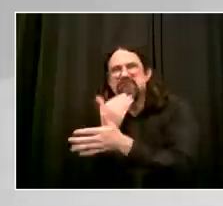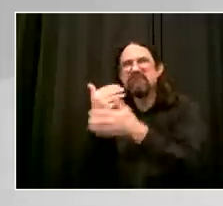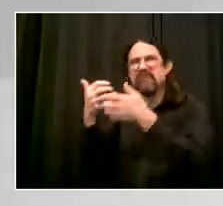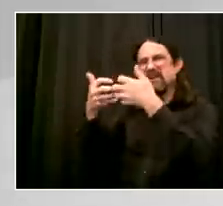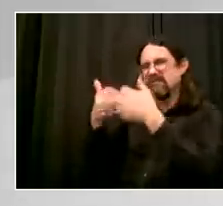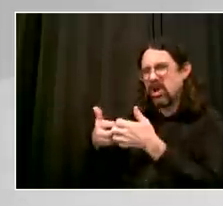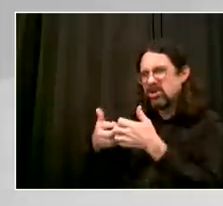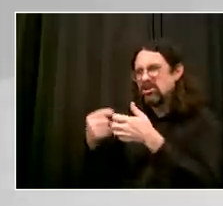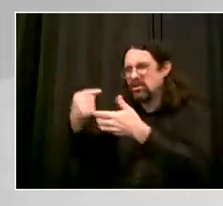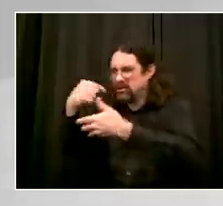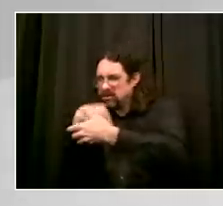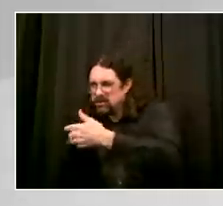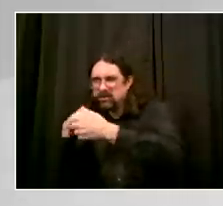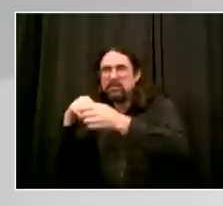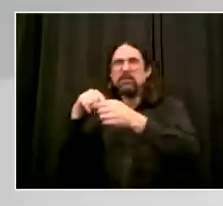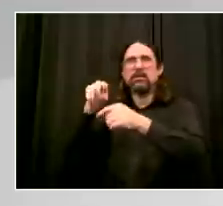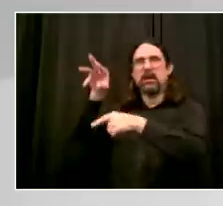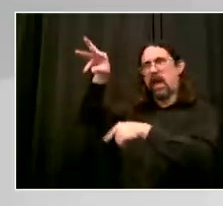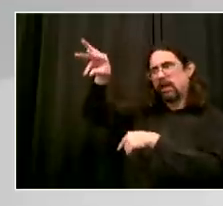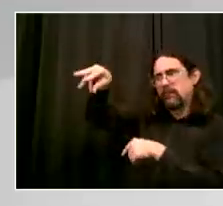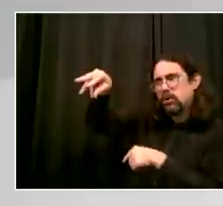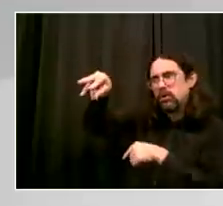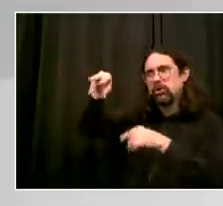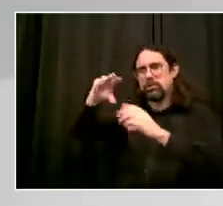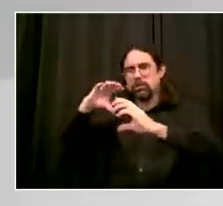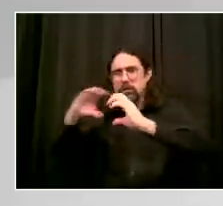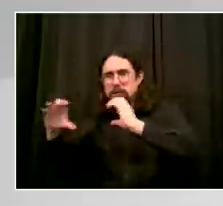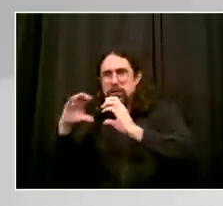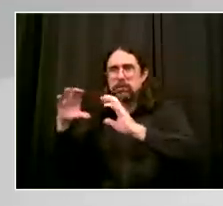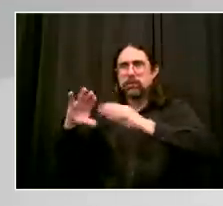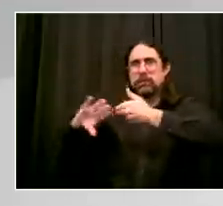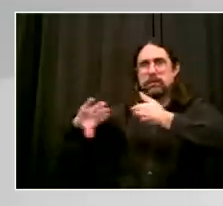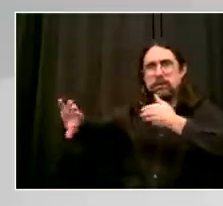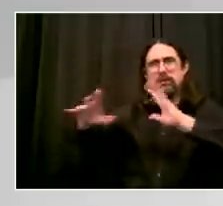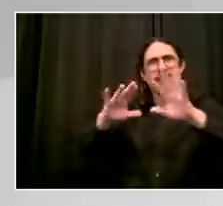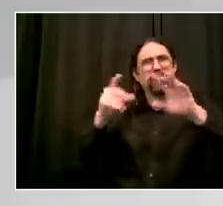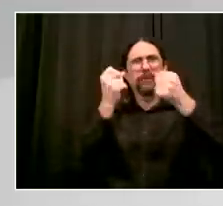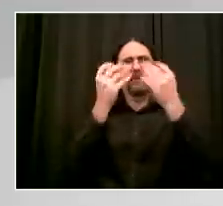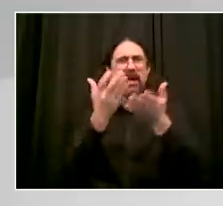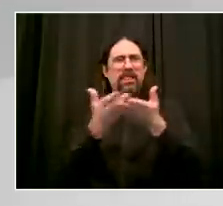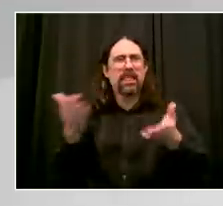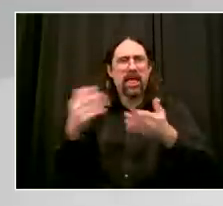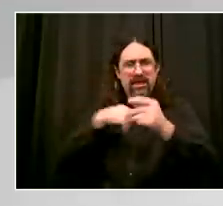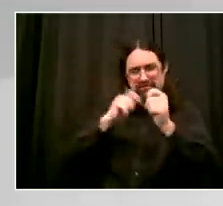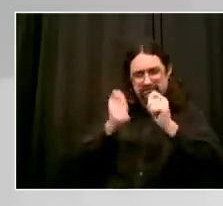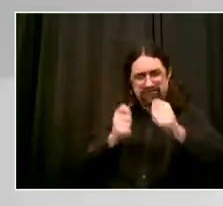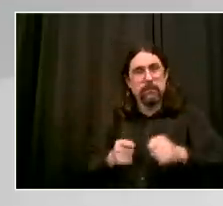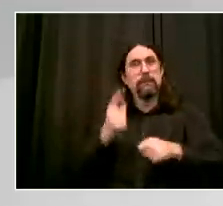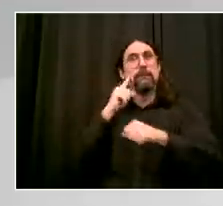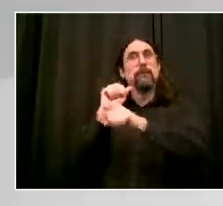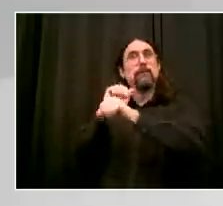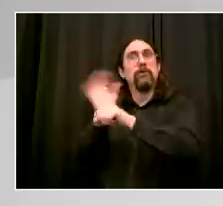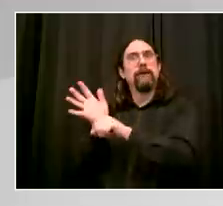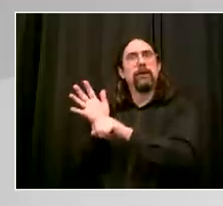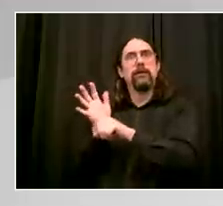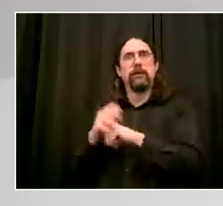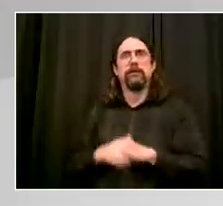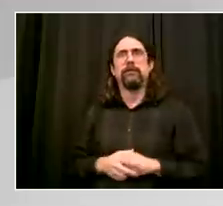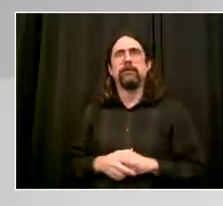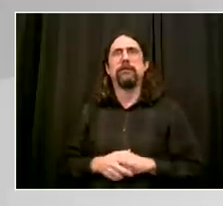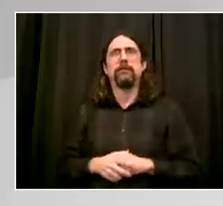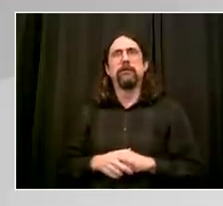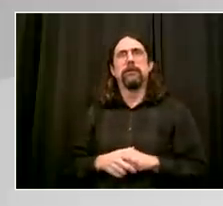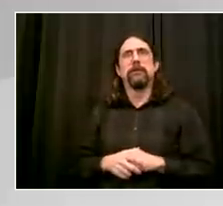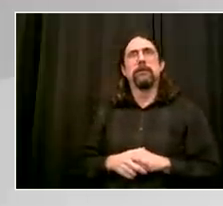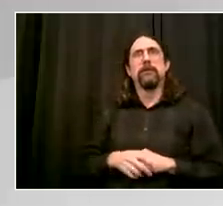their doctors, without anyone having to enter the room. If there are things we can answer questions or provide without putting anyone